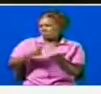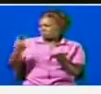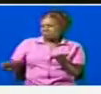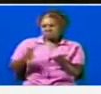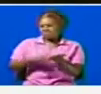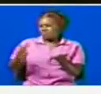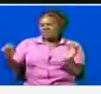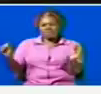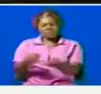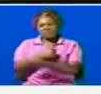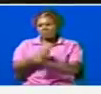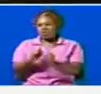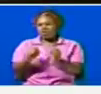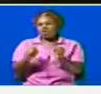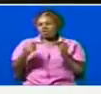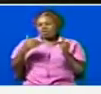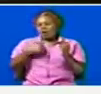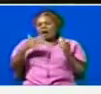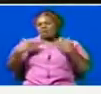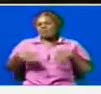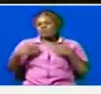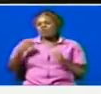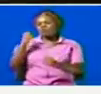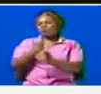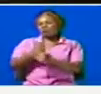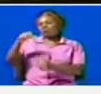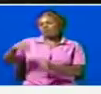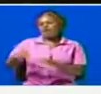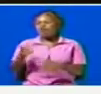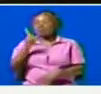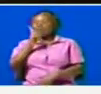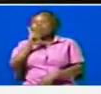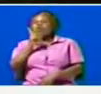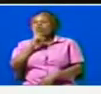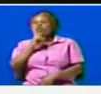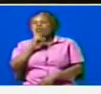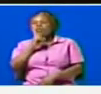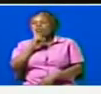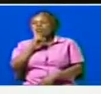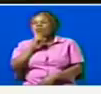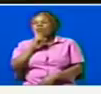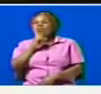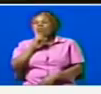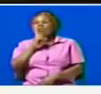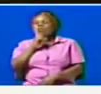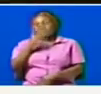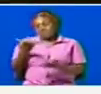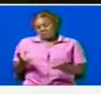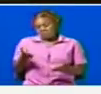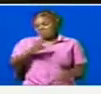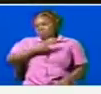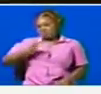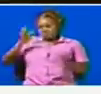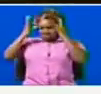that we were going to have personnel to conduct that exercise today or tomorrow. So perhaps that has been what has informed IEBC to